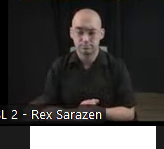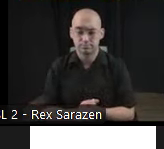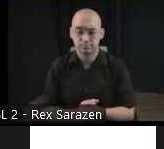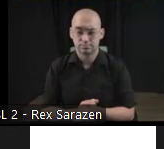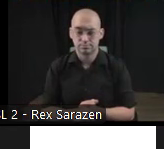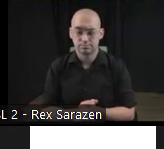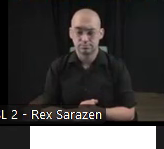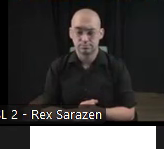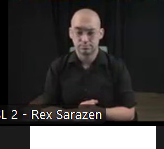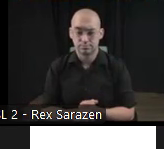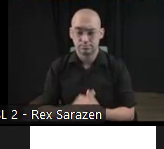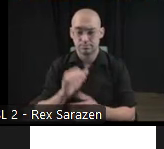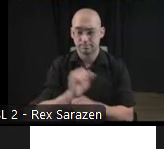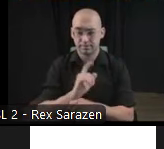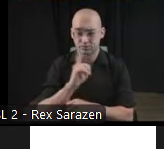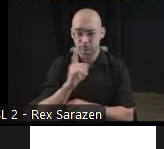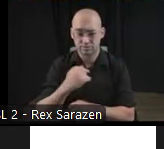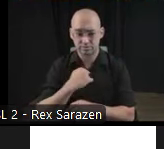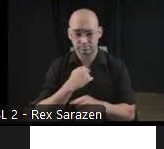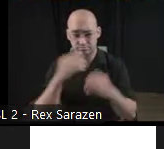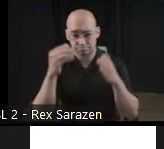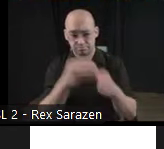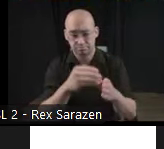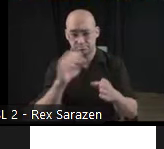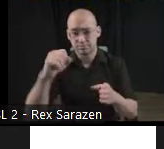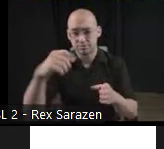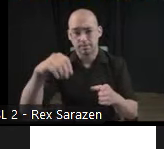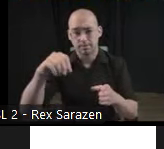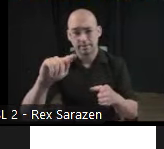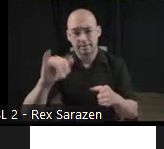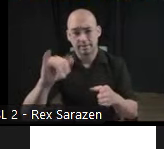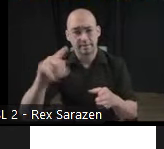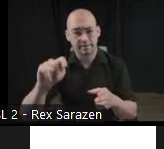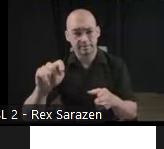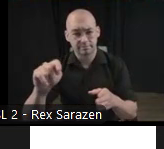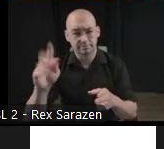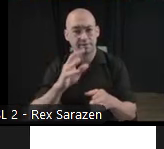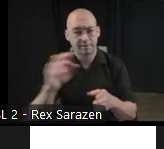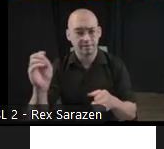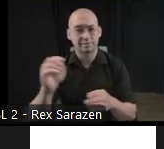Callie, can you ensure that I'm spotlighted as well as ASL?